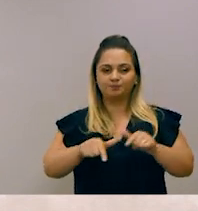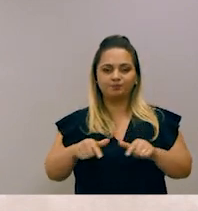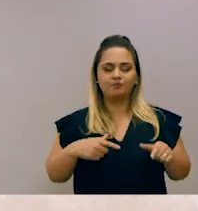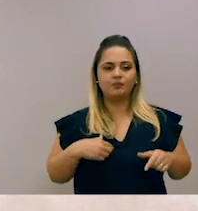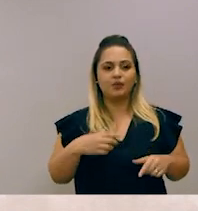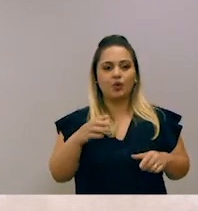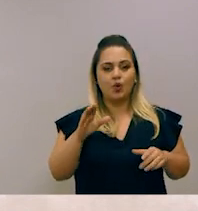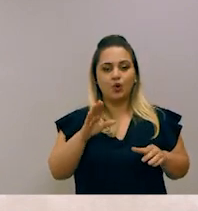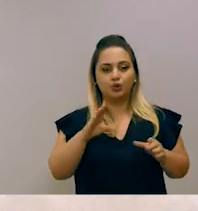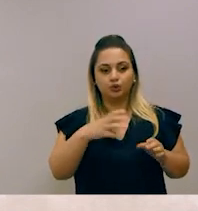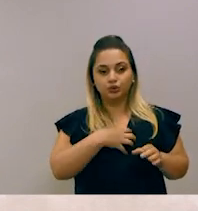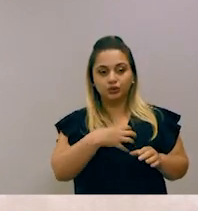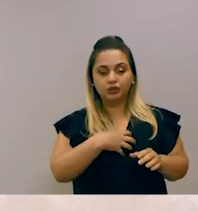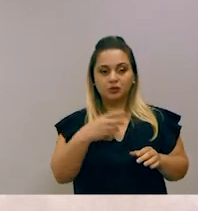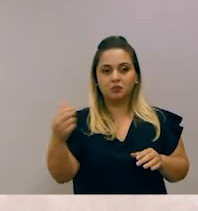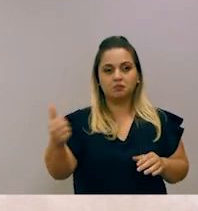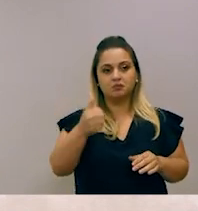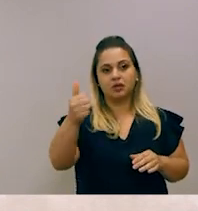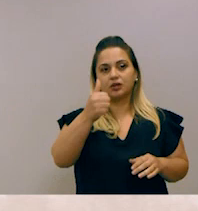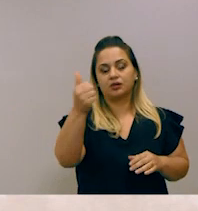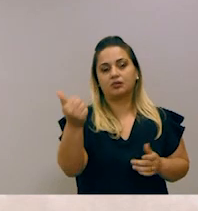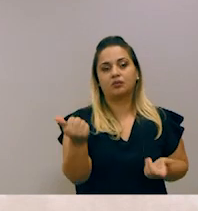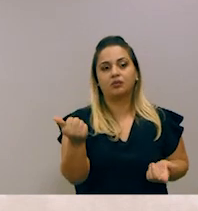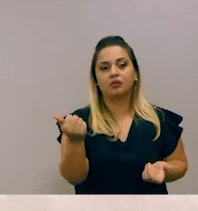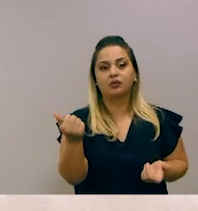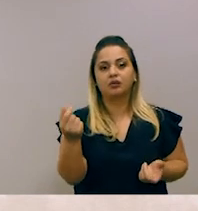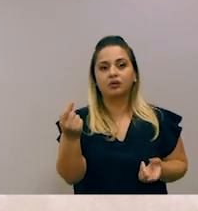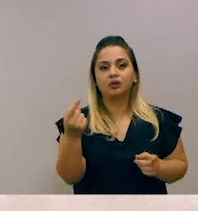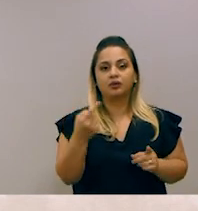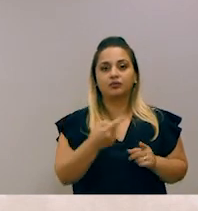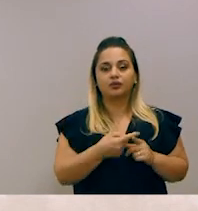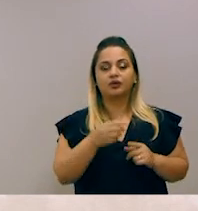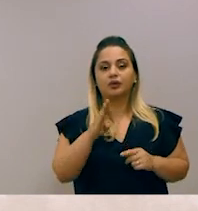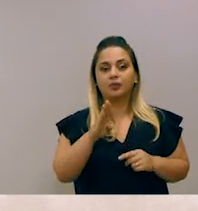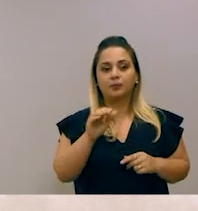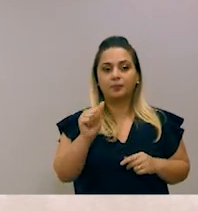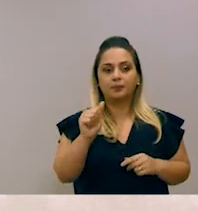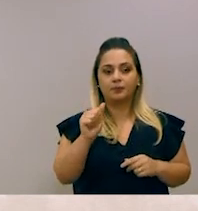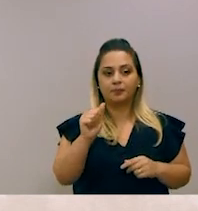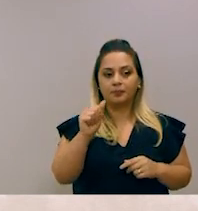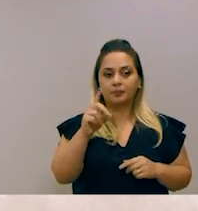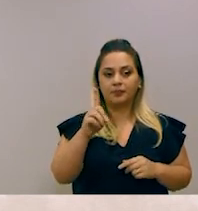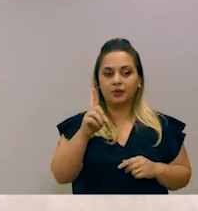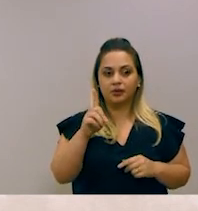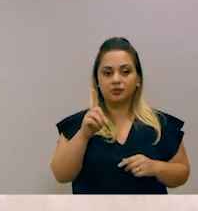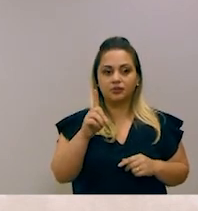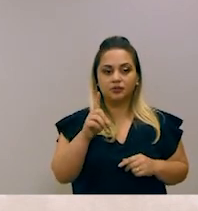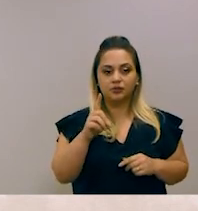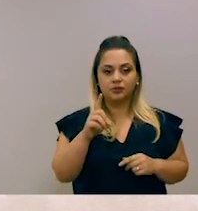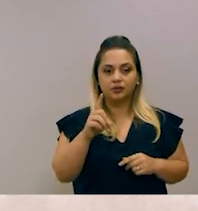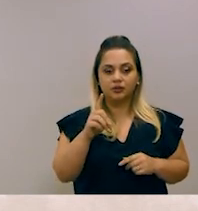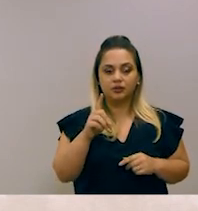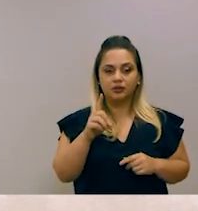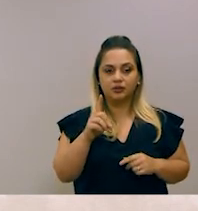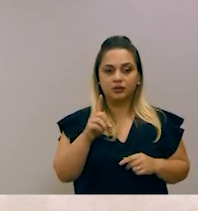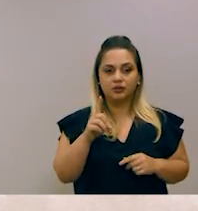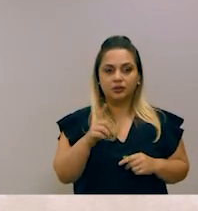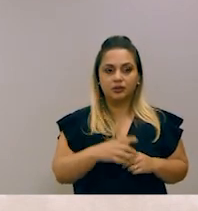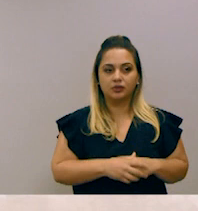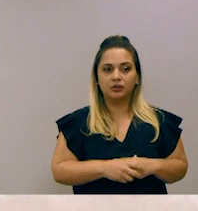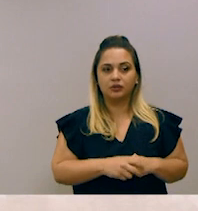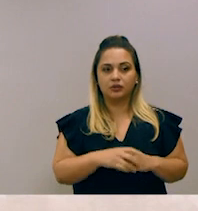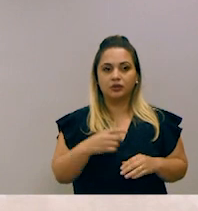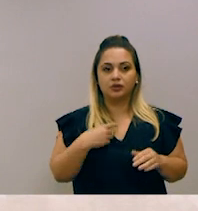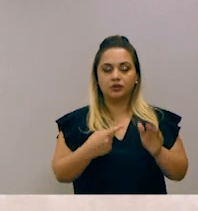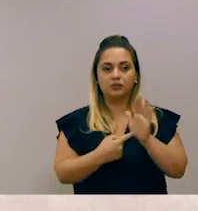model that had the best performance was the support vector machine using the embeddings of fast text of 300